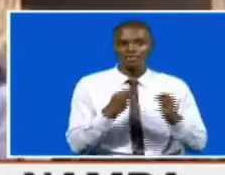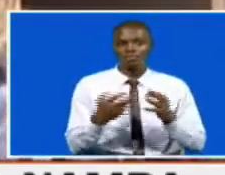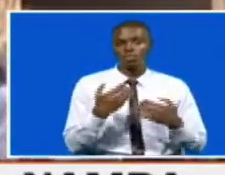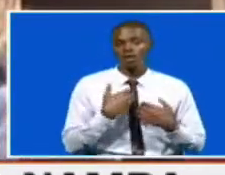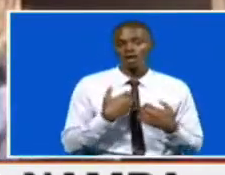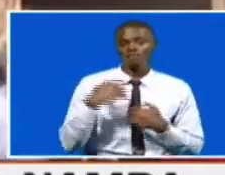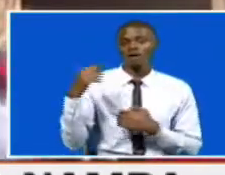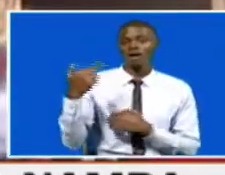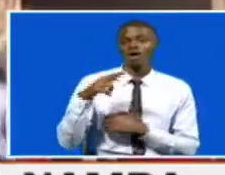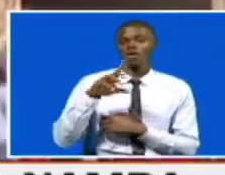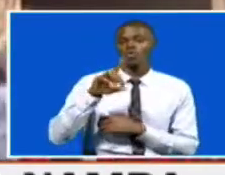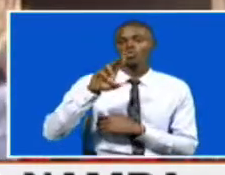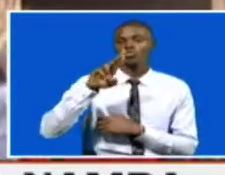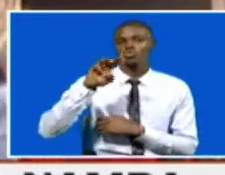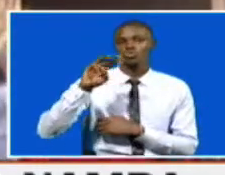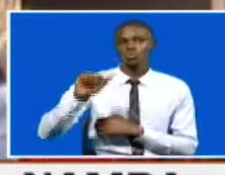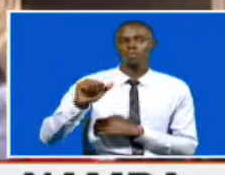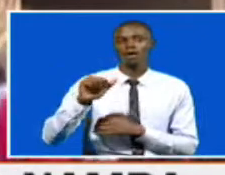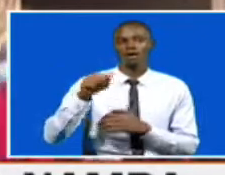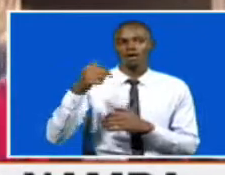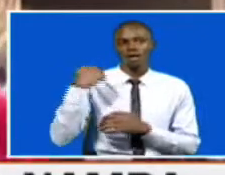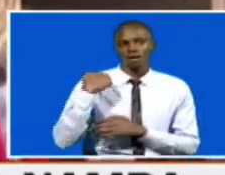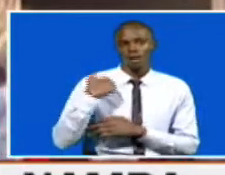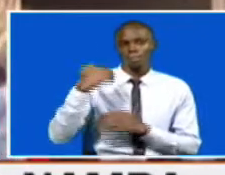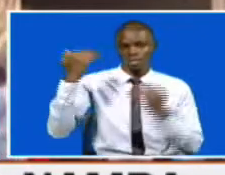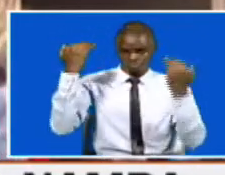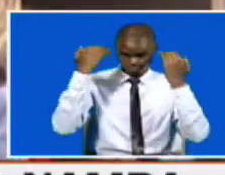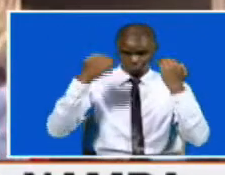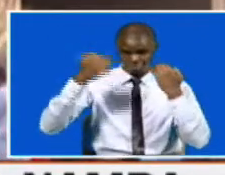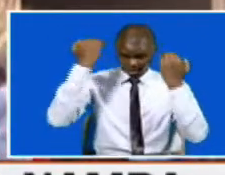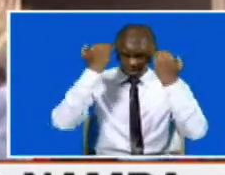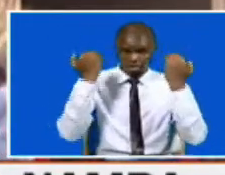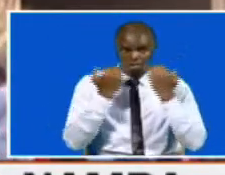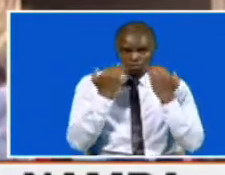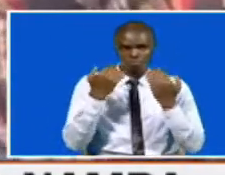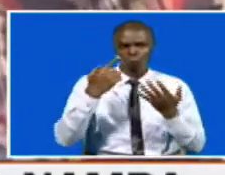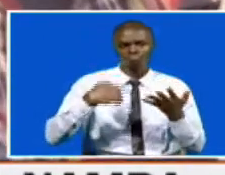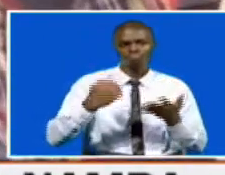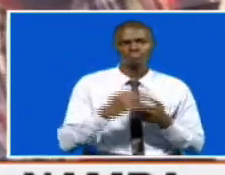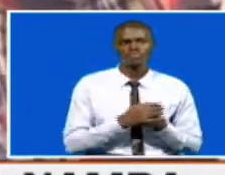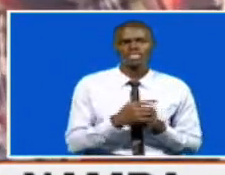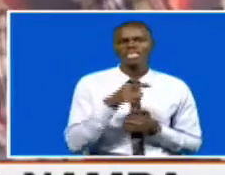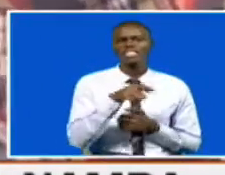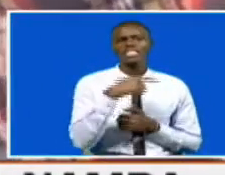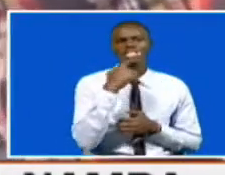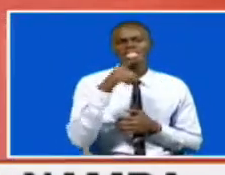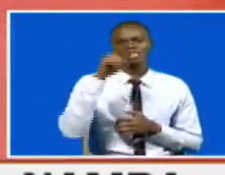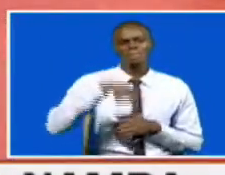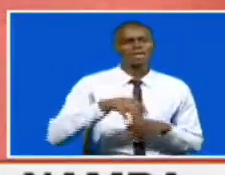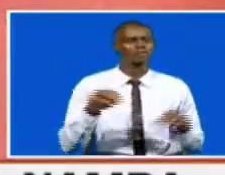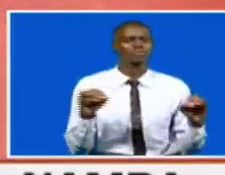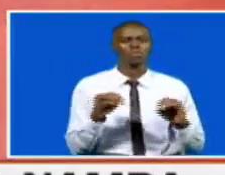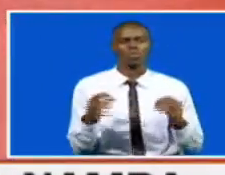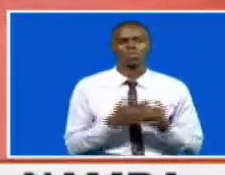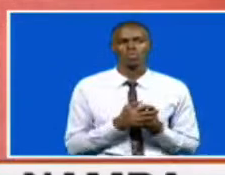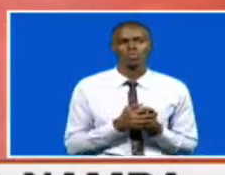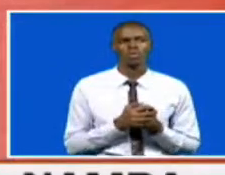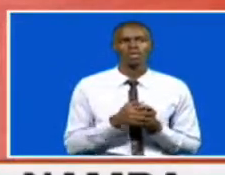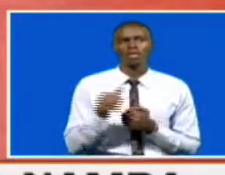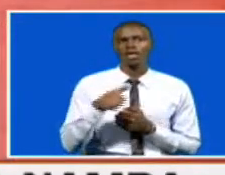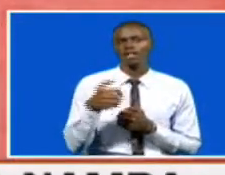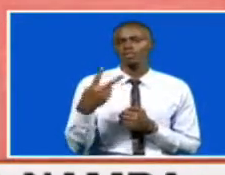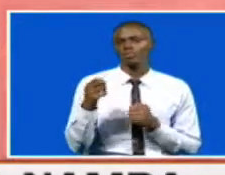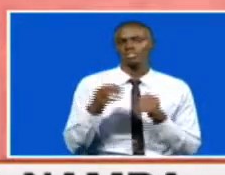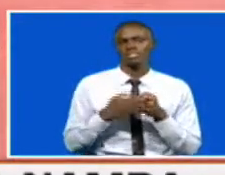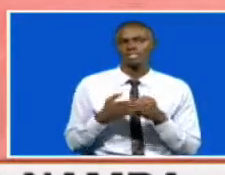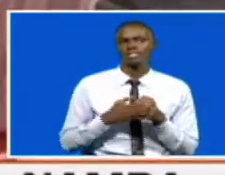Huduma number, the High Court okayed the registration process but noted that it was not mandatory. The rest of